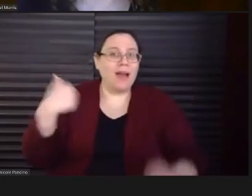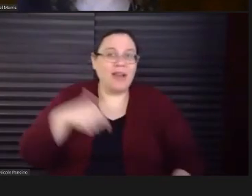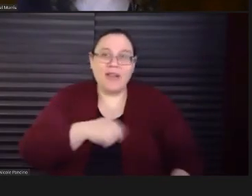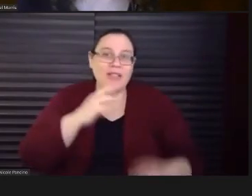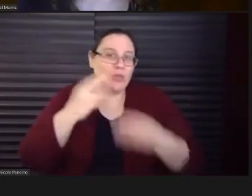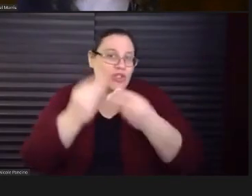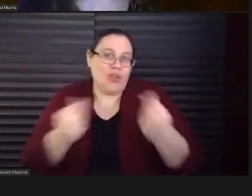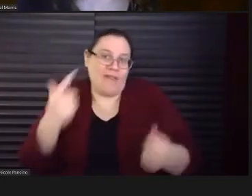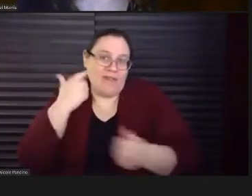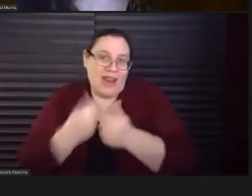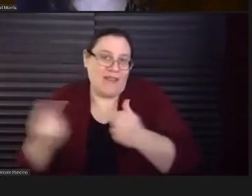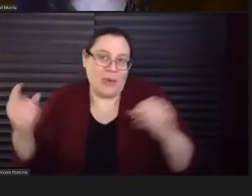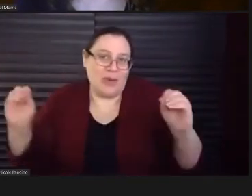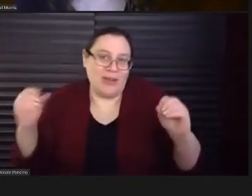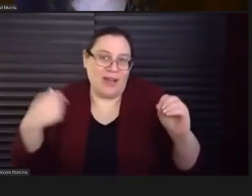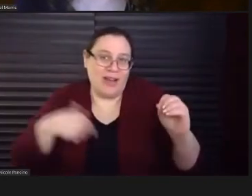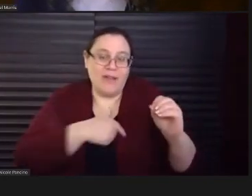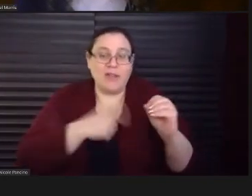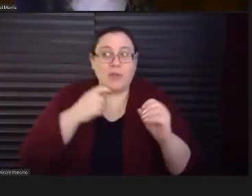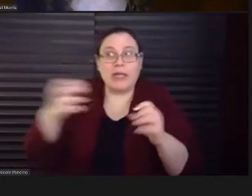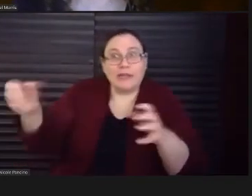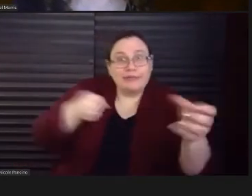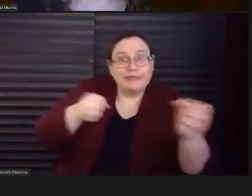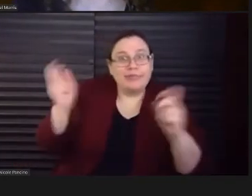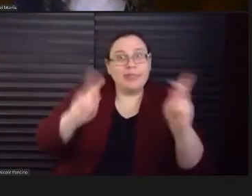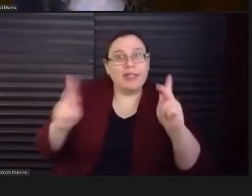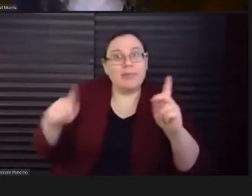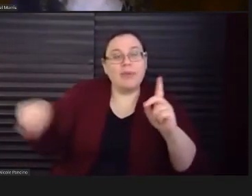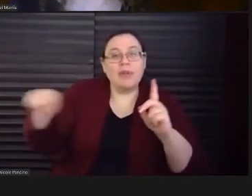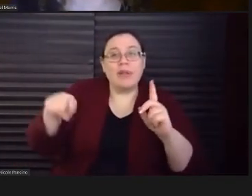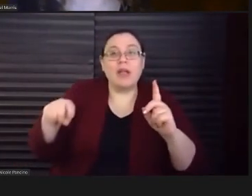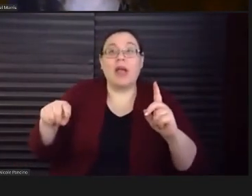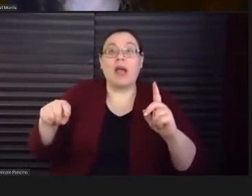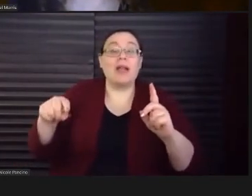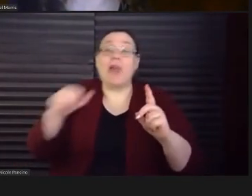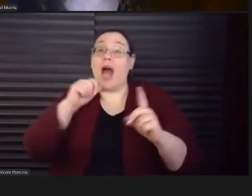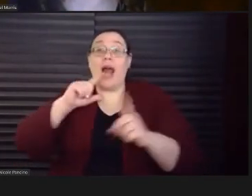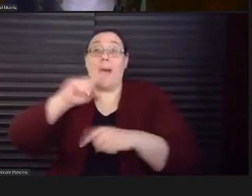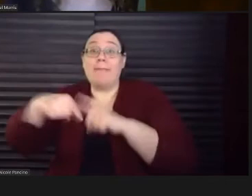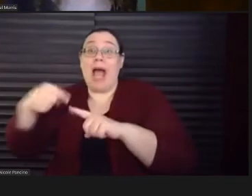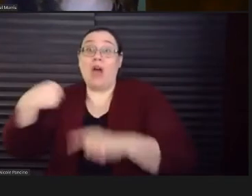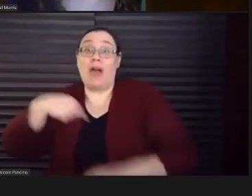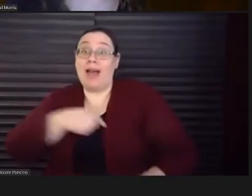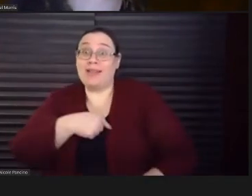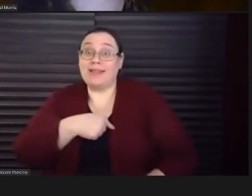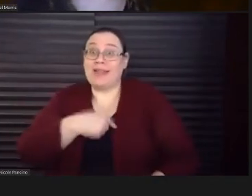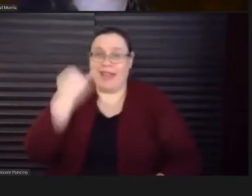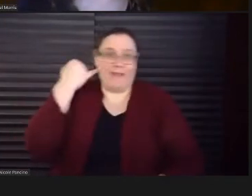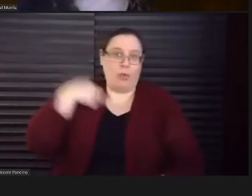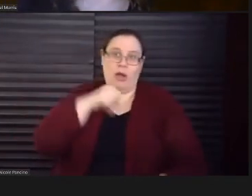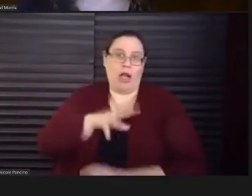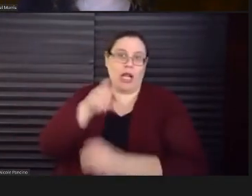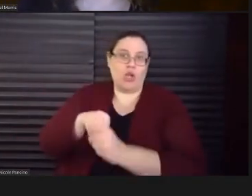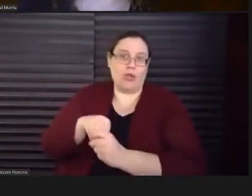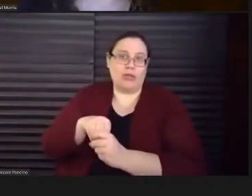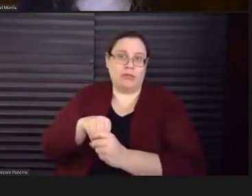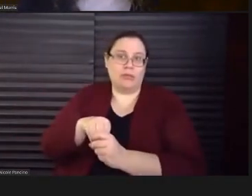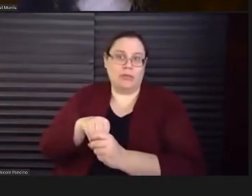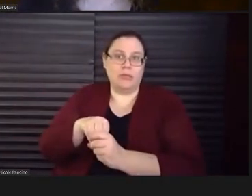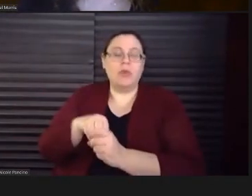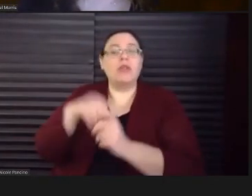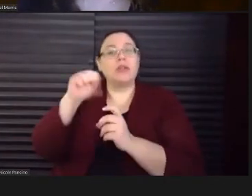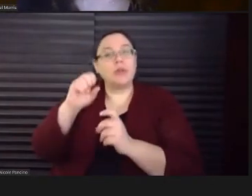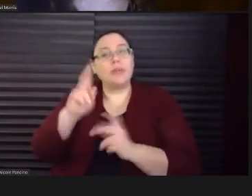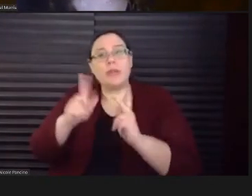everybody. So we have to bring people in. It's the never about us without us. We have to bring people who have the different experiences, who've solved problems